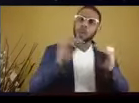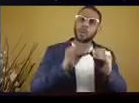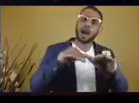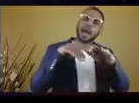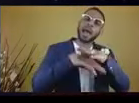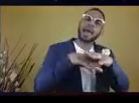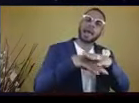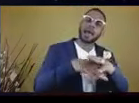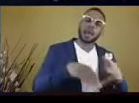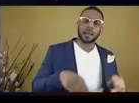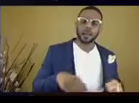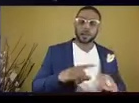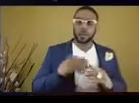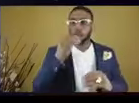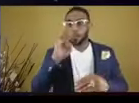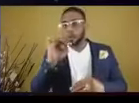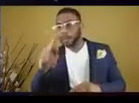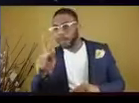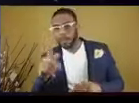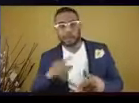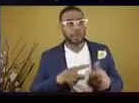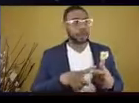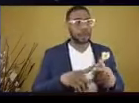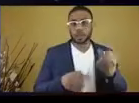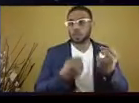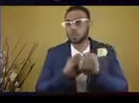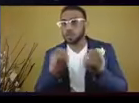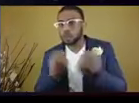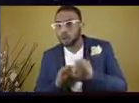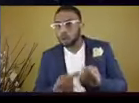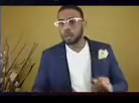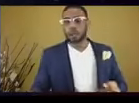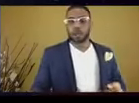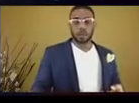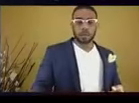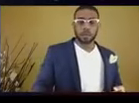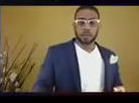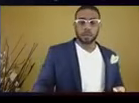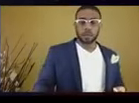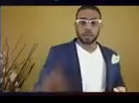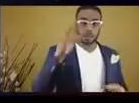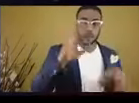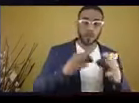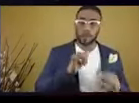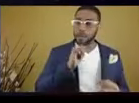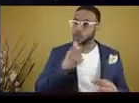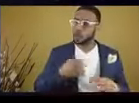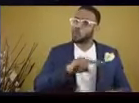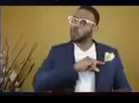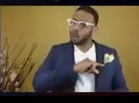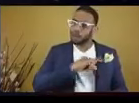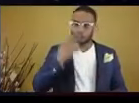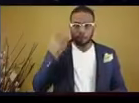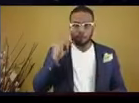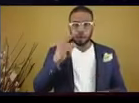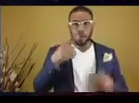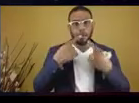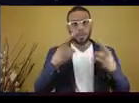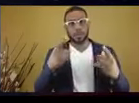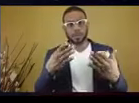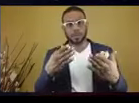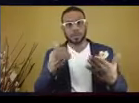to food banks and support for families that don't qualify for public